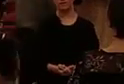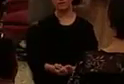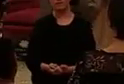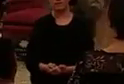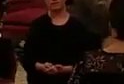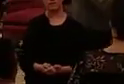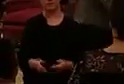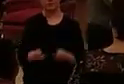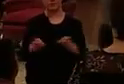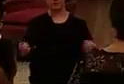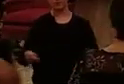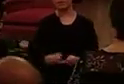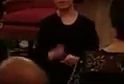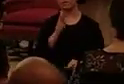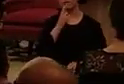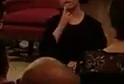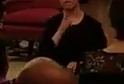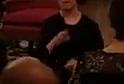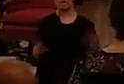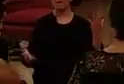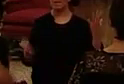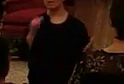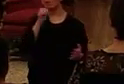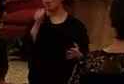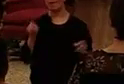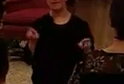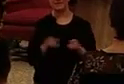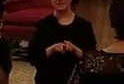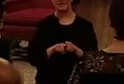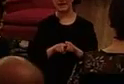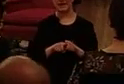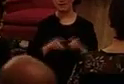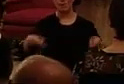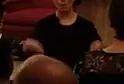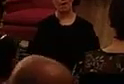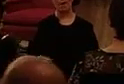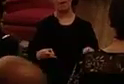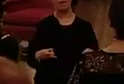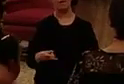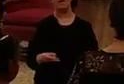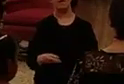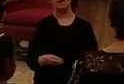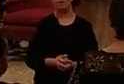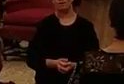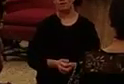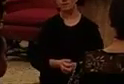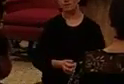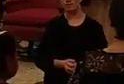have been to the place you are. Maybe not exactly the same circumstances, but we've been there.